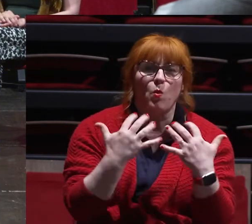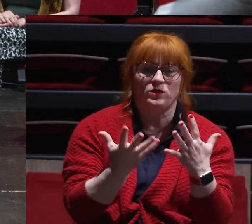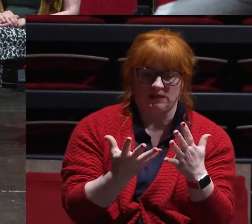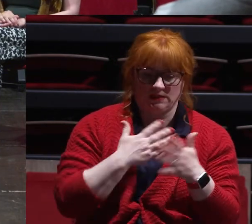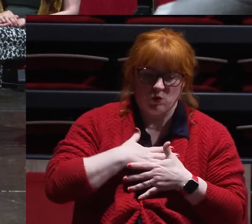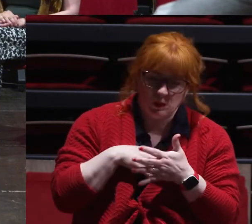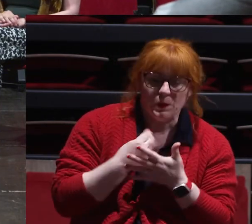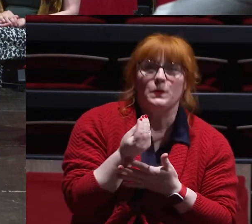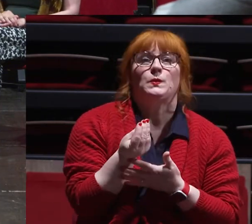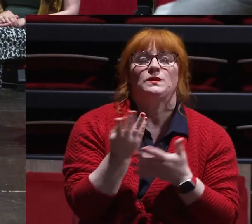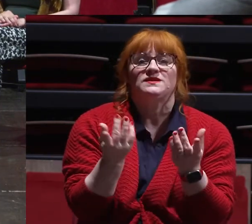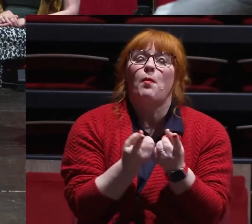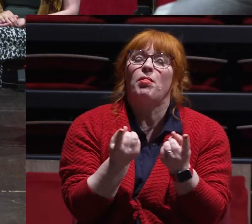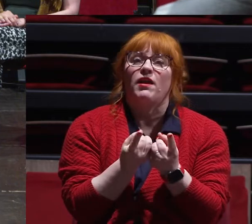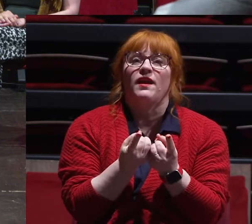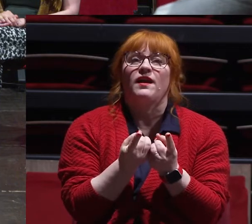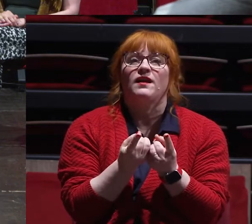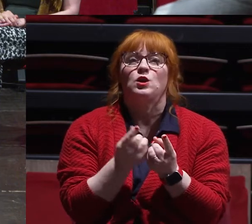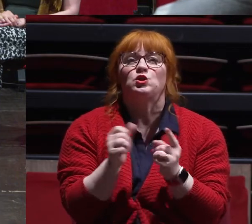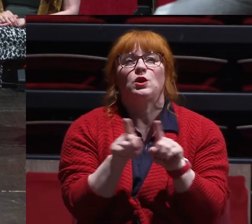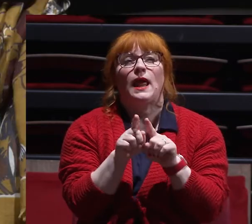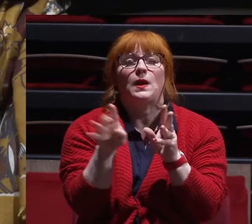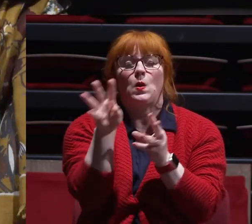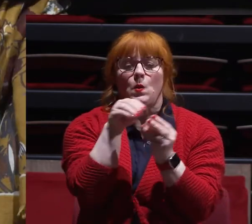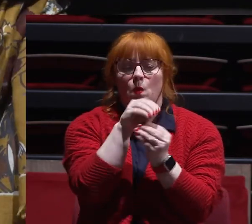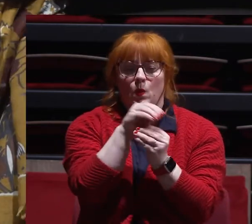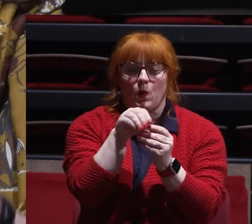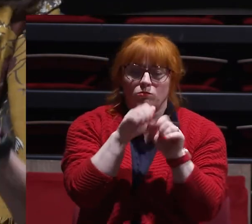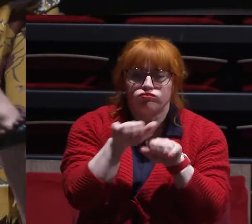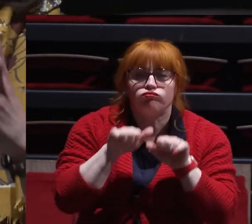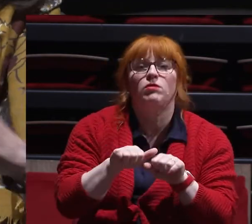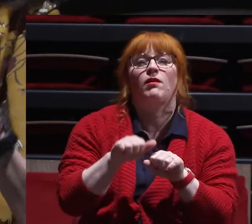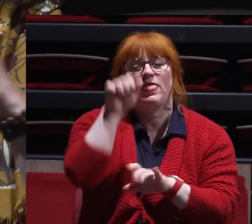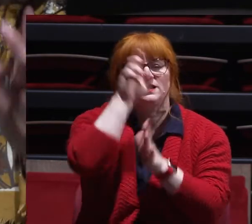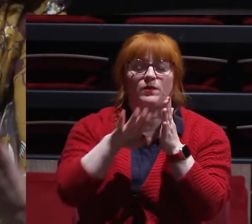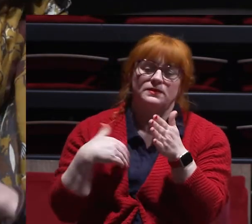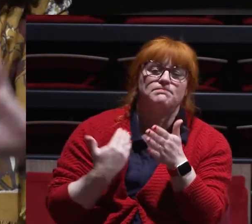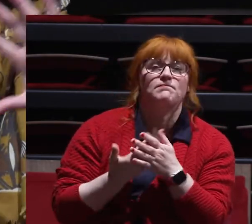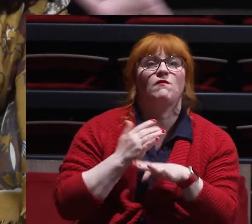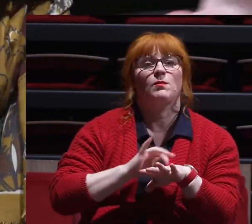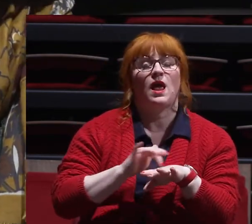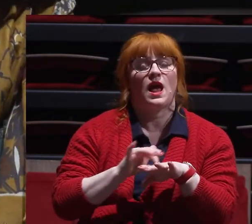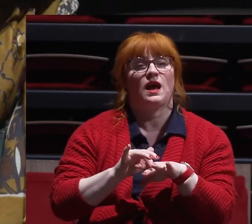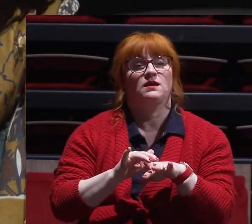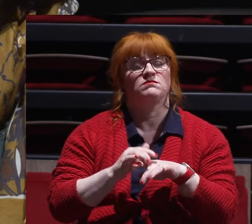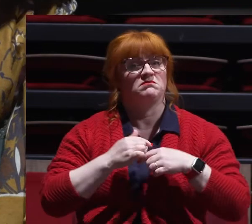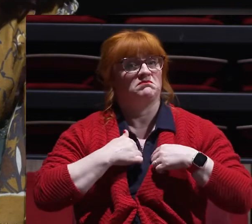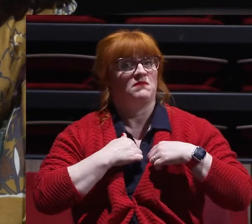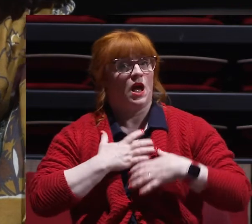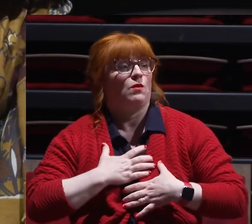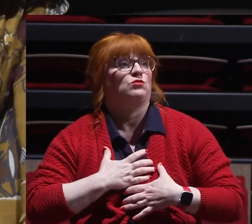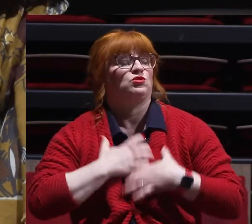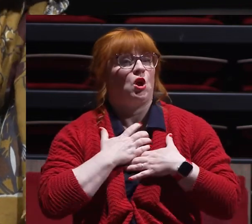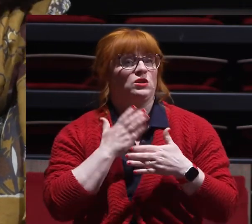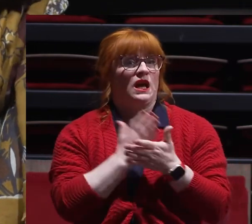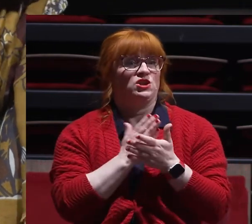emotional response from an audience. It's meant to make you feel, it's sort of supposed to crystallise the whole experience of seeing